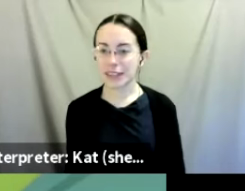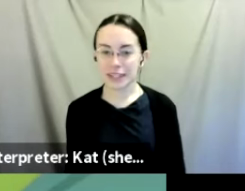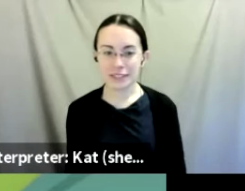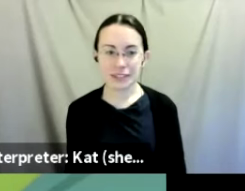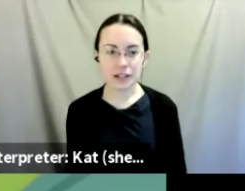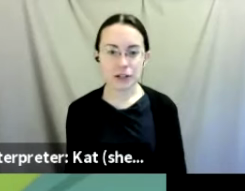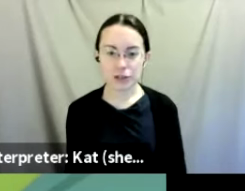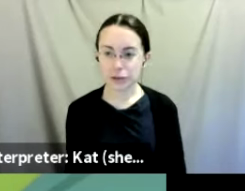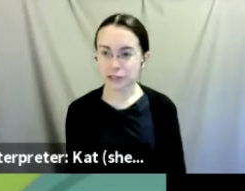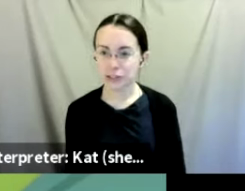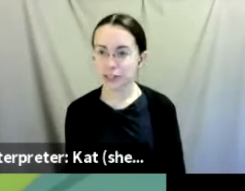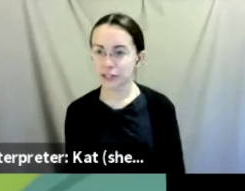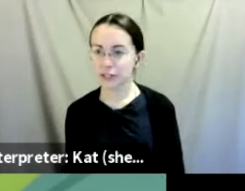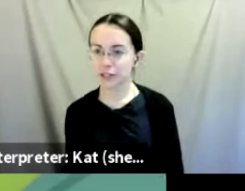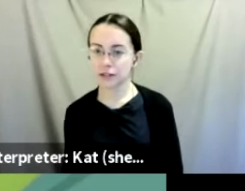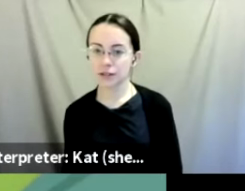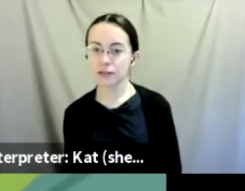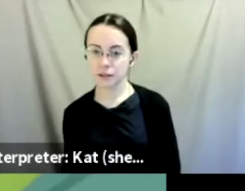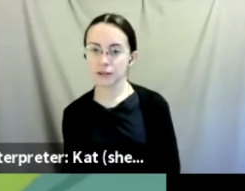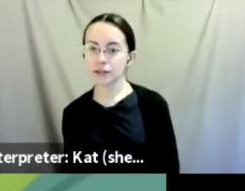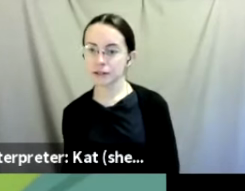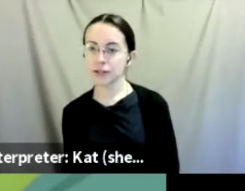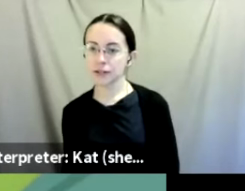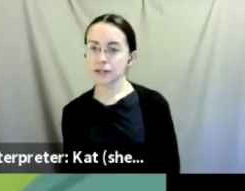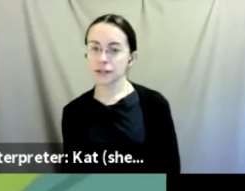So I think I see another question here.